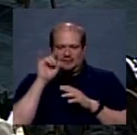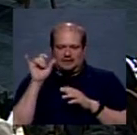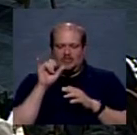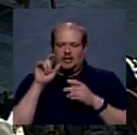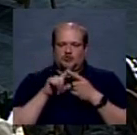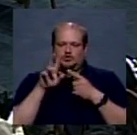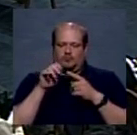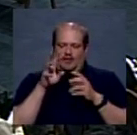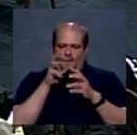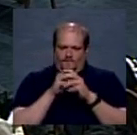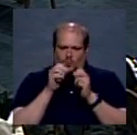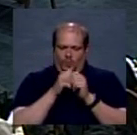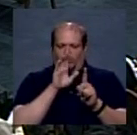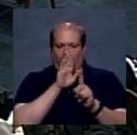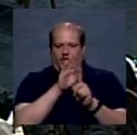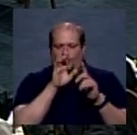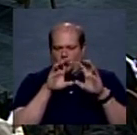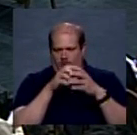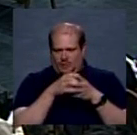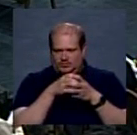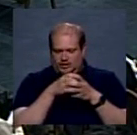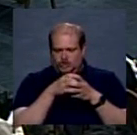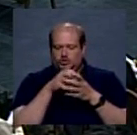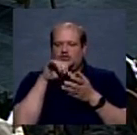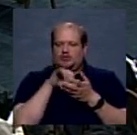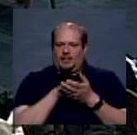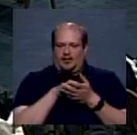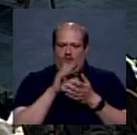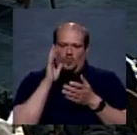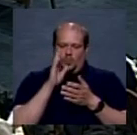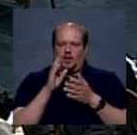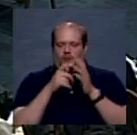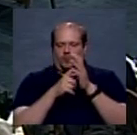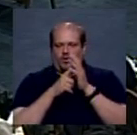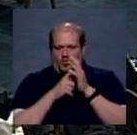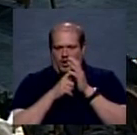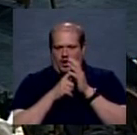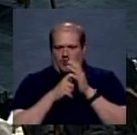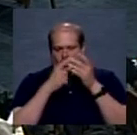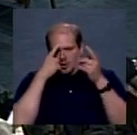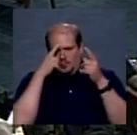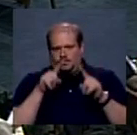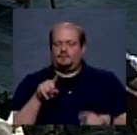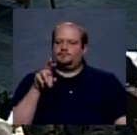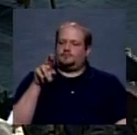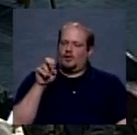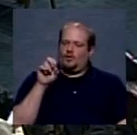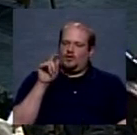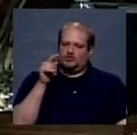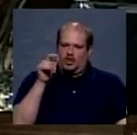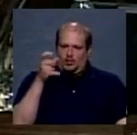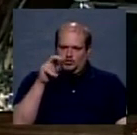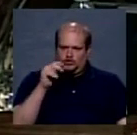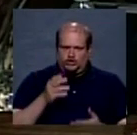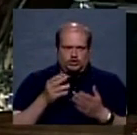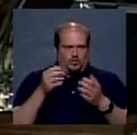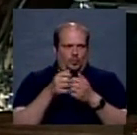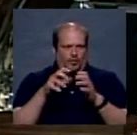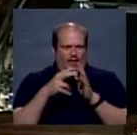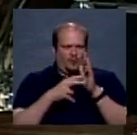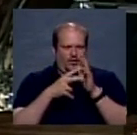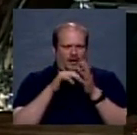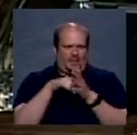to be a part of their organization that it does require a resolution. So without reading